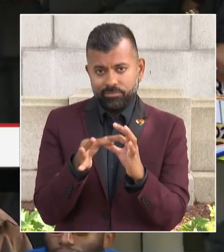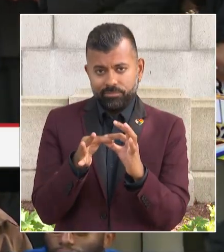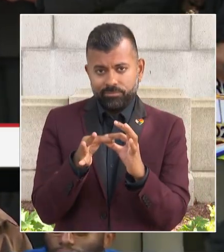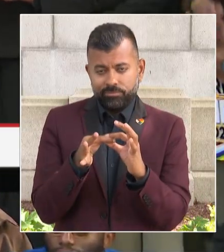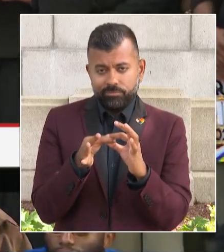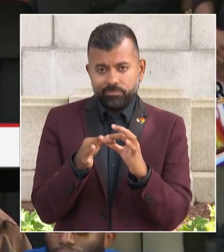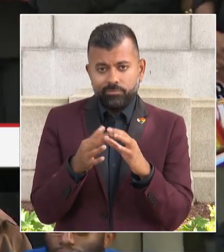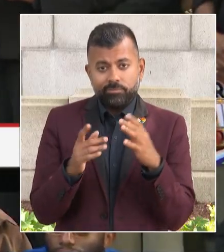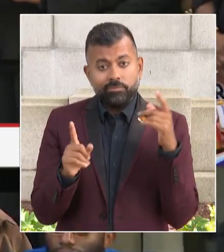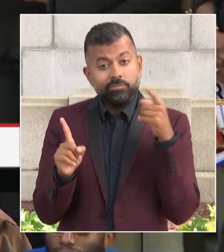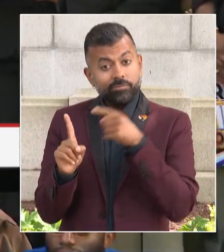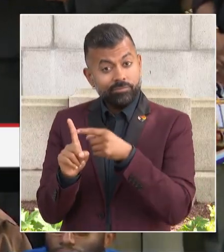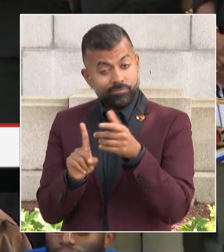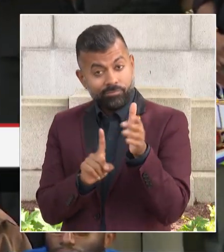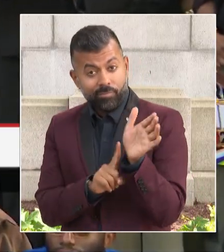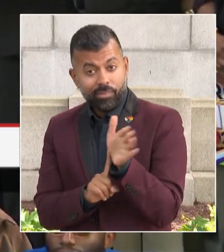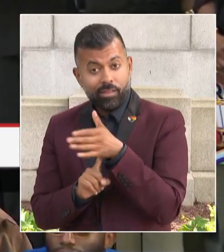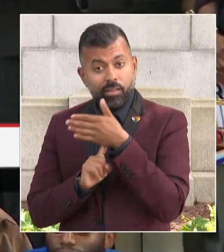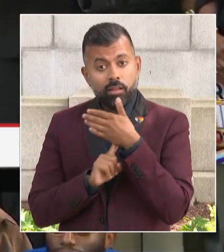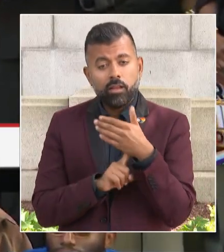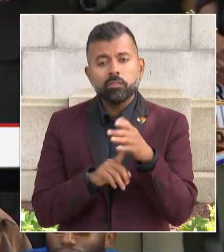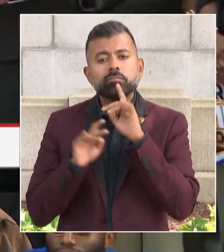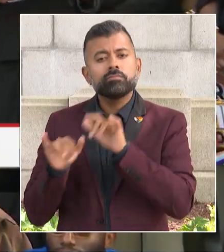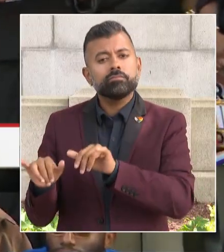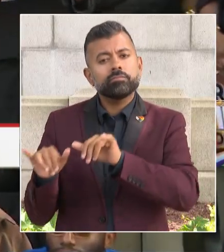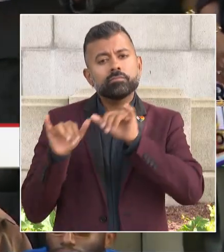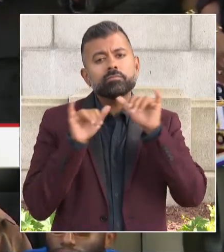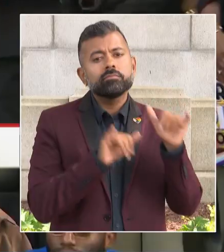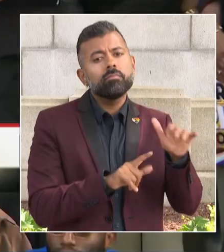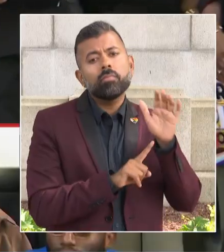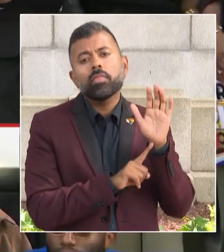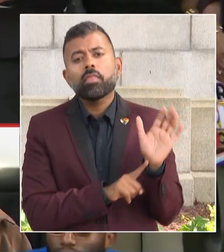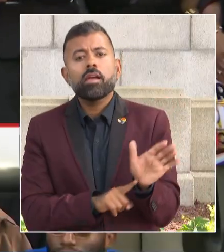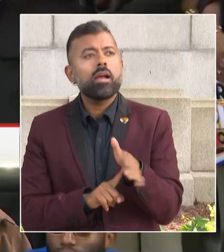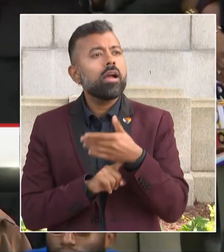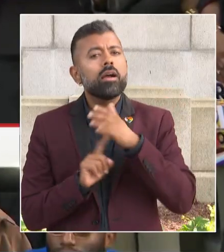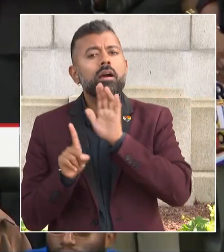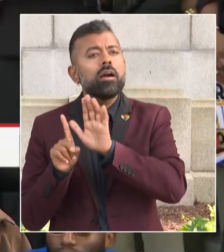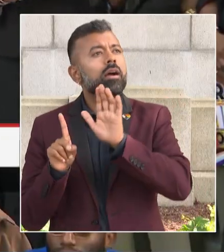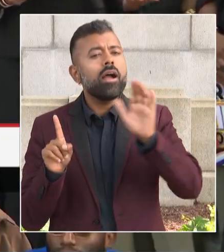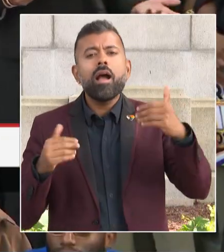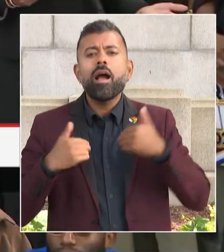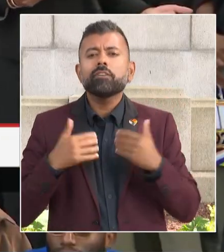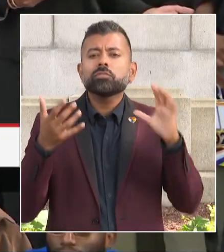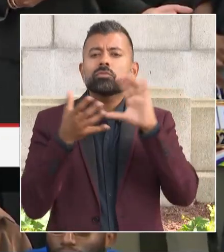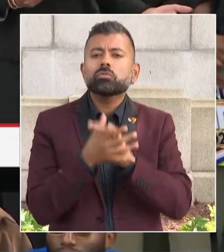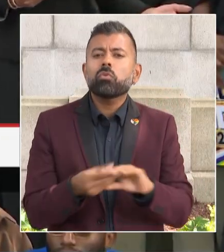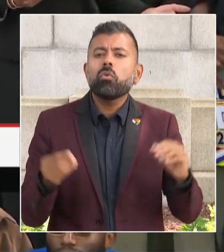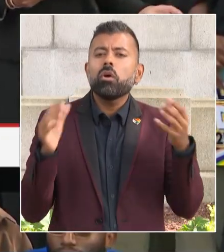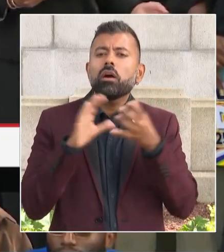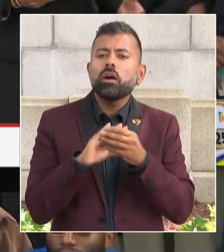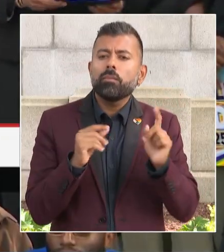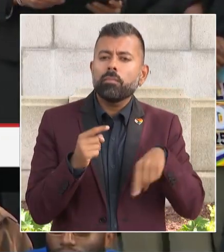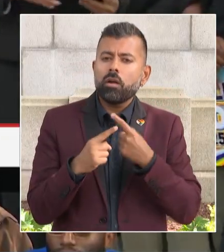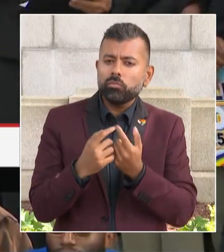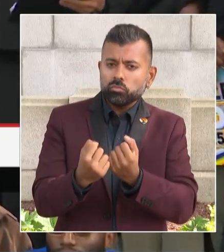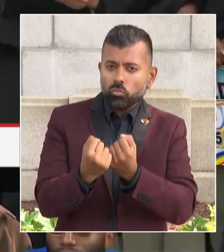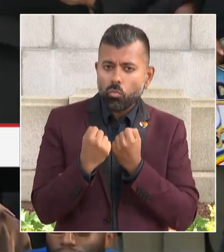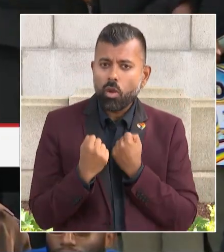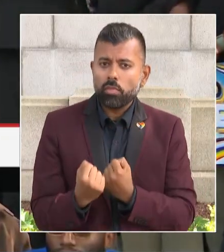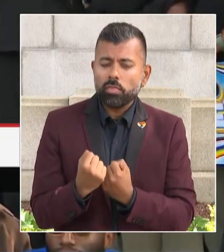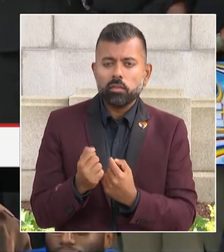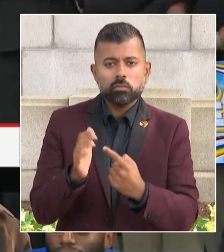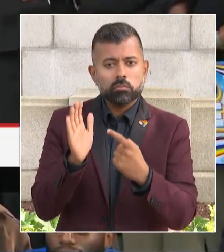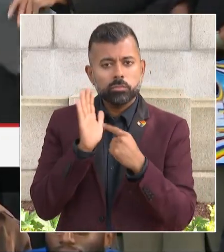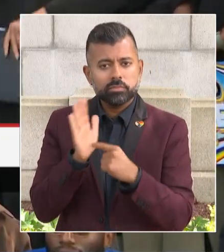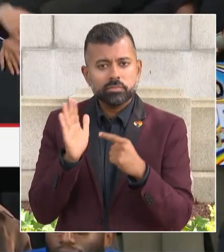our flags, tell a story. It's a story of bold visibility, of love without